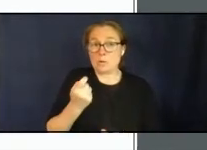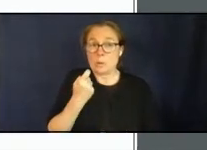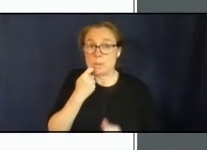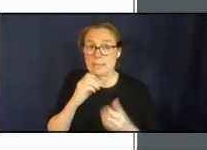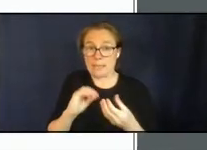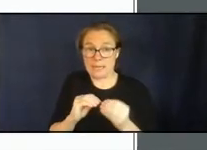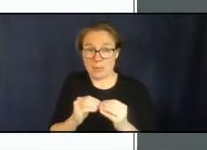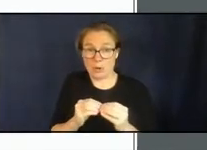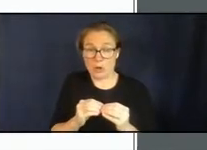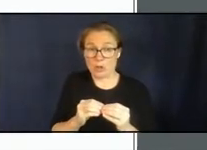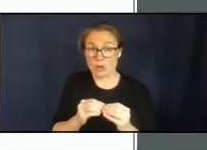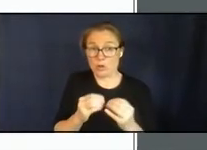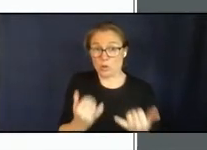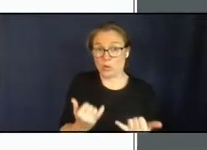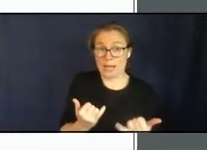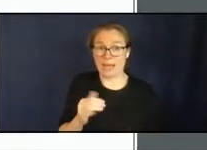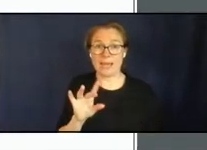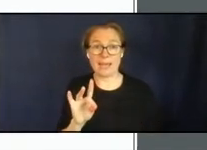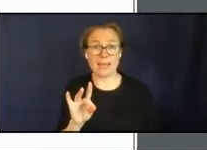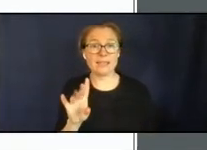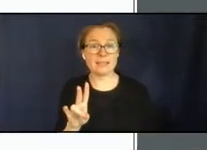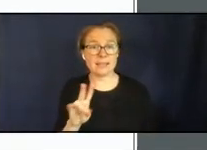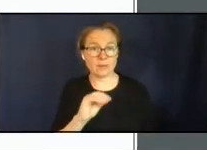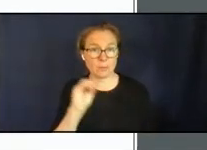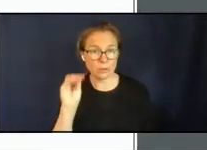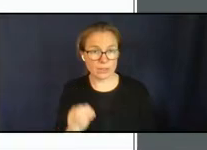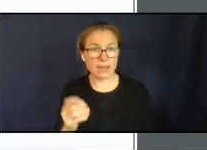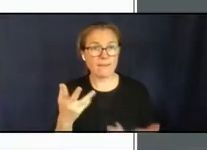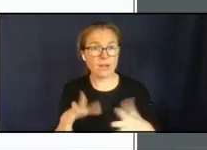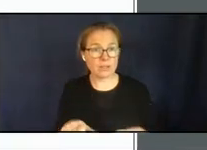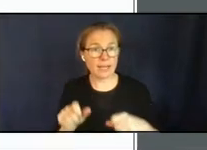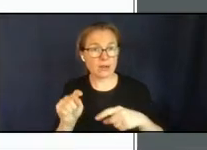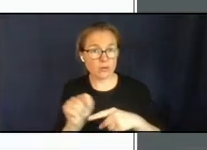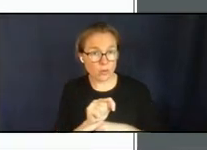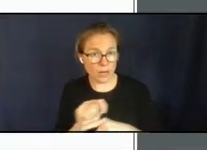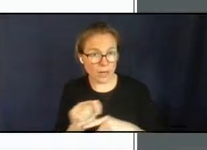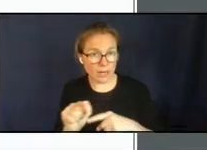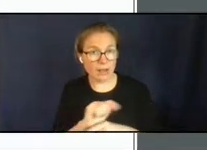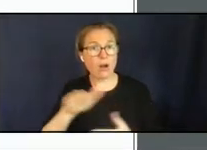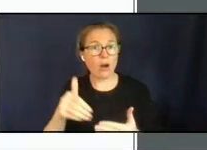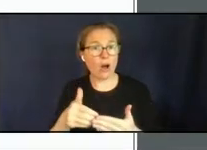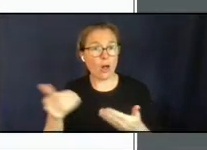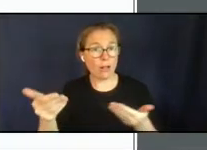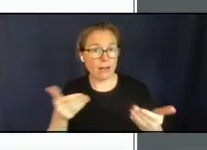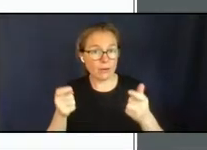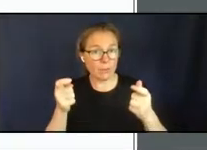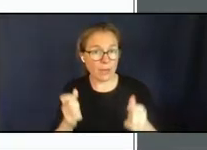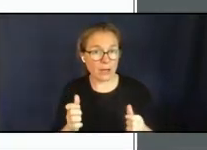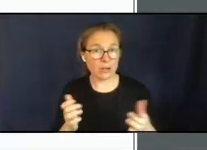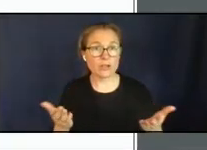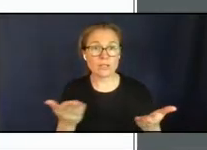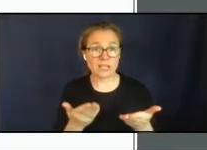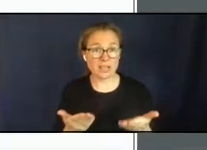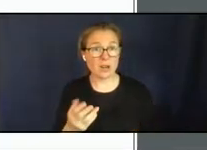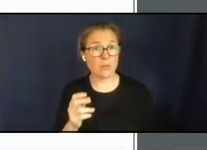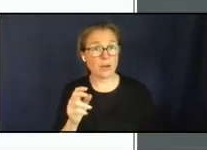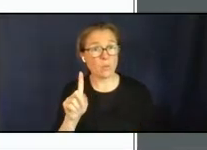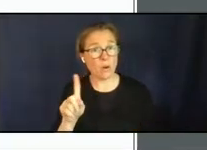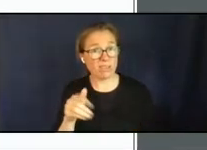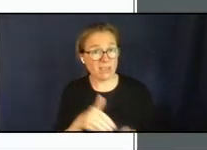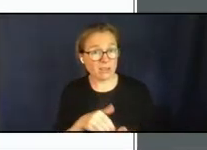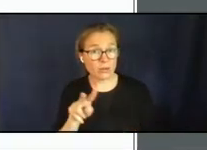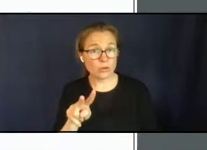today, we're at 87% trained of all hiring managers at the university. It's about 1,200 people so far